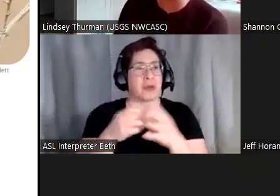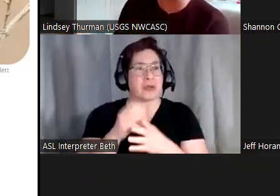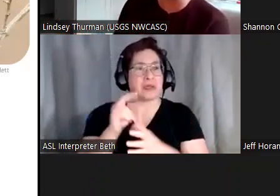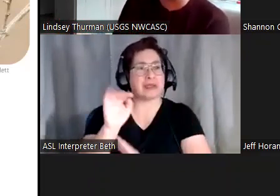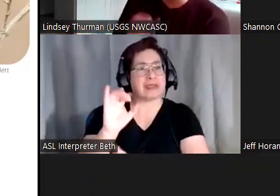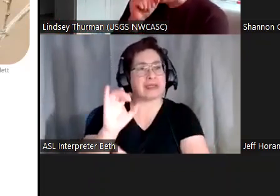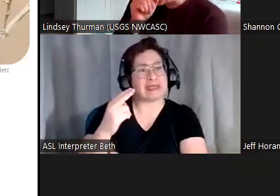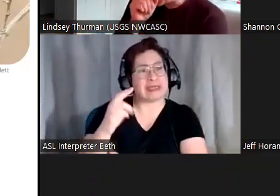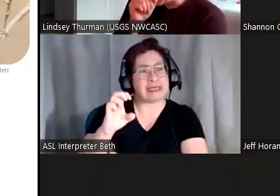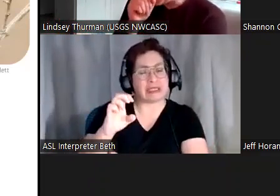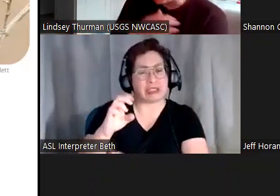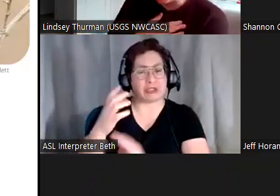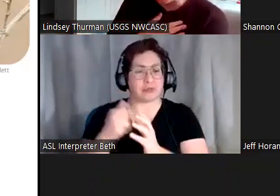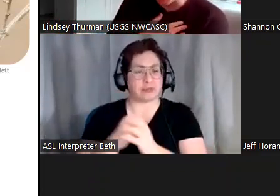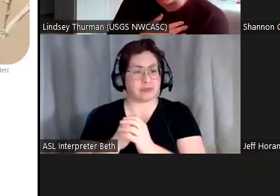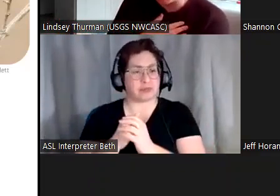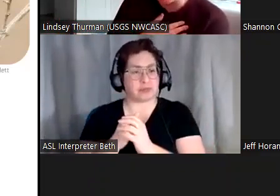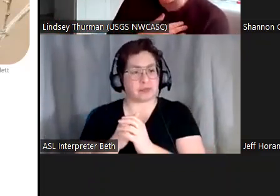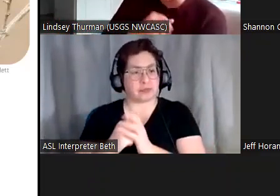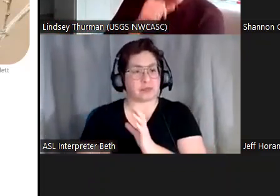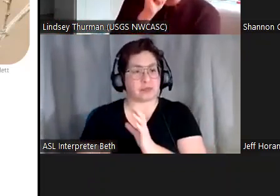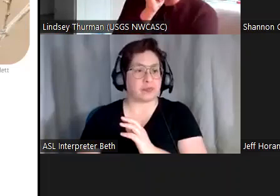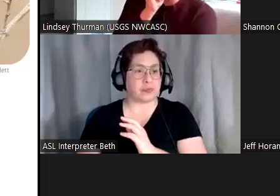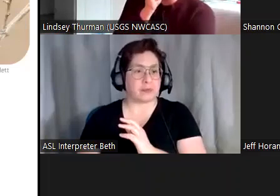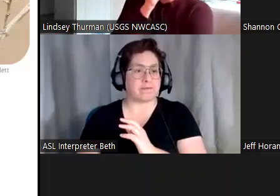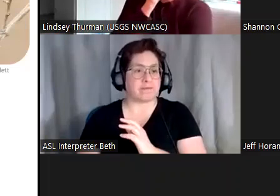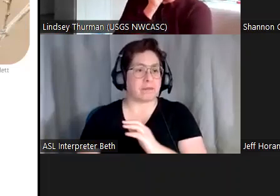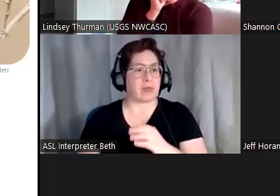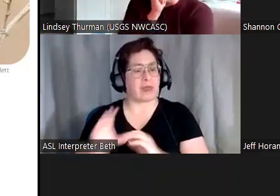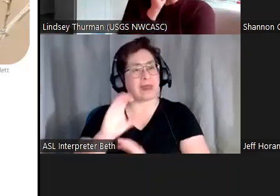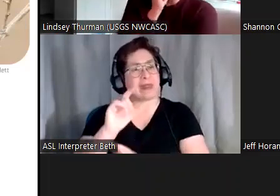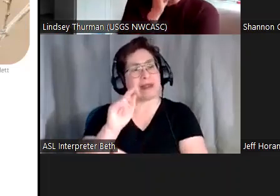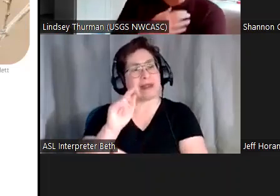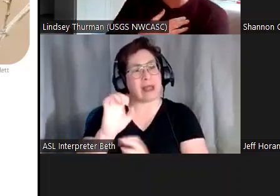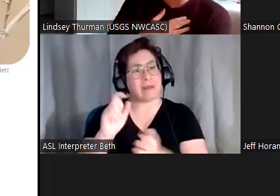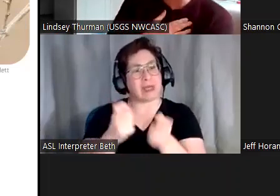important to understand, excuse me, their climate change vulnerability.